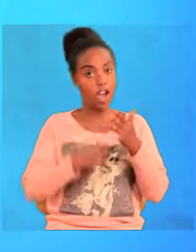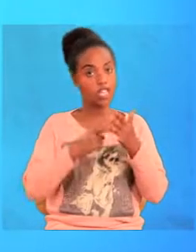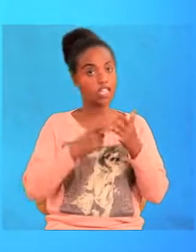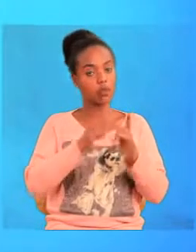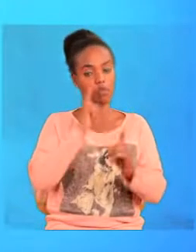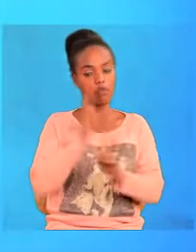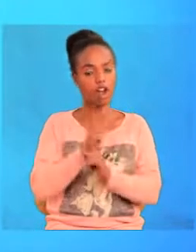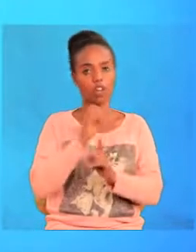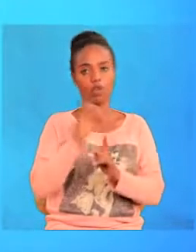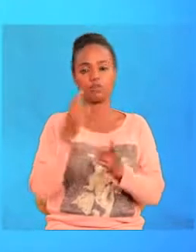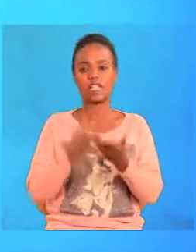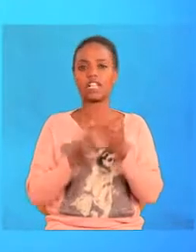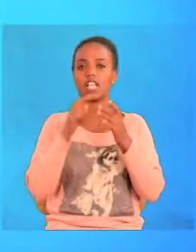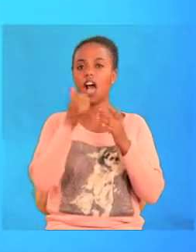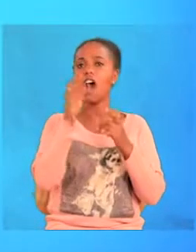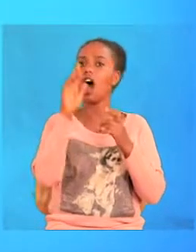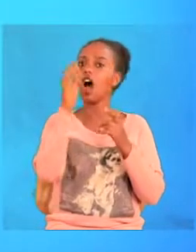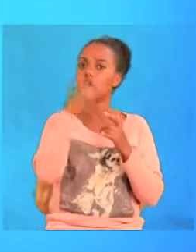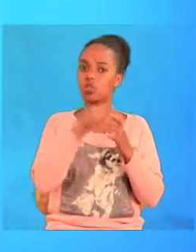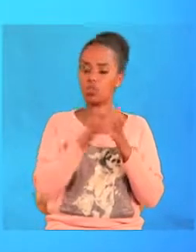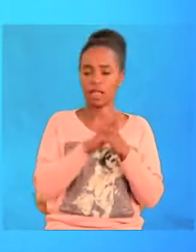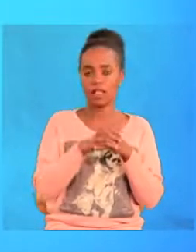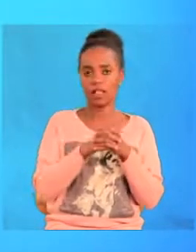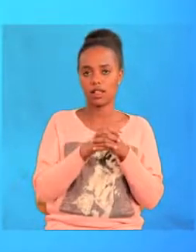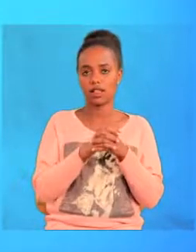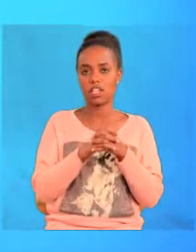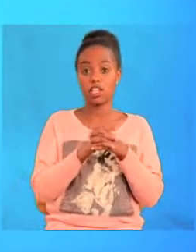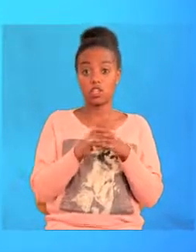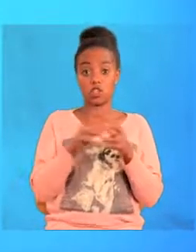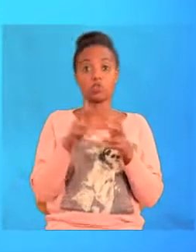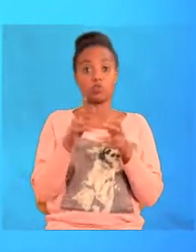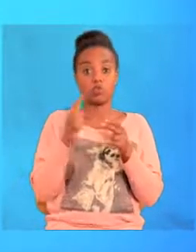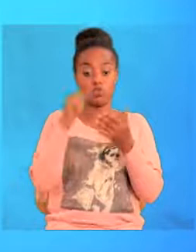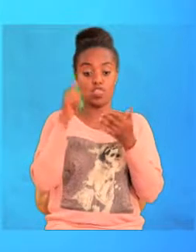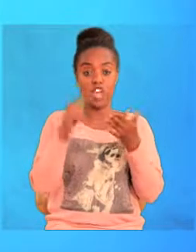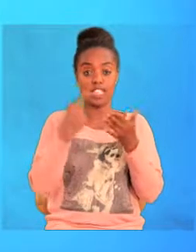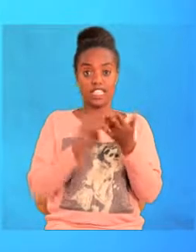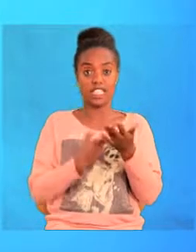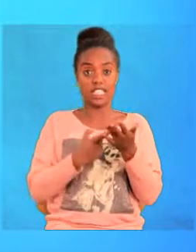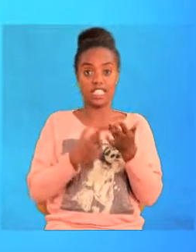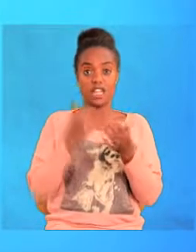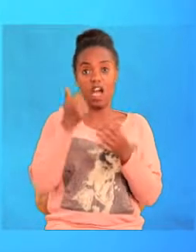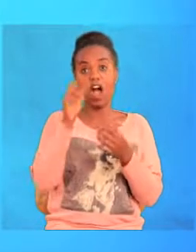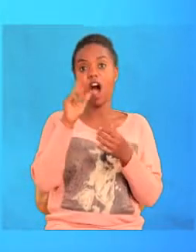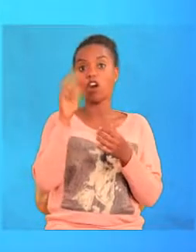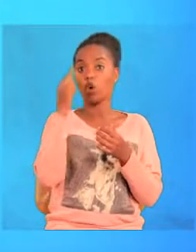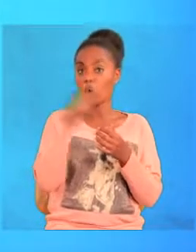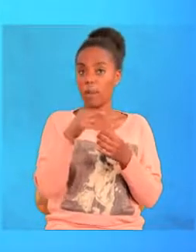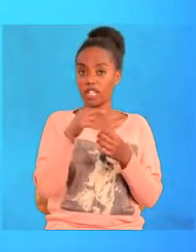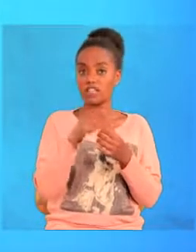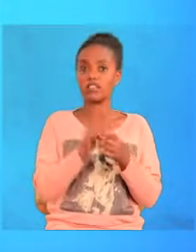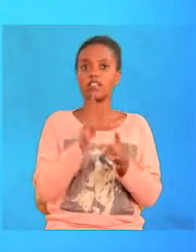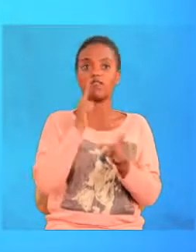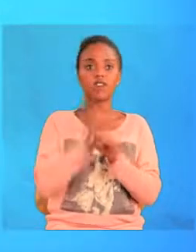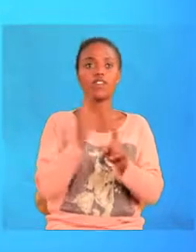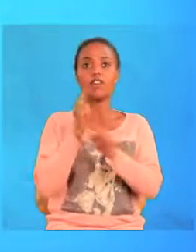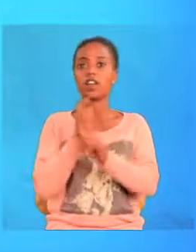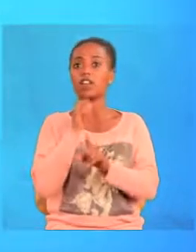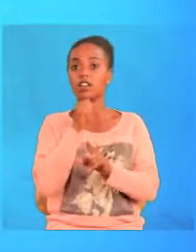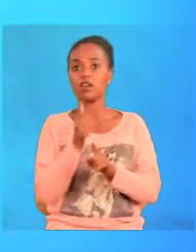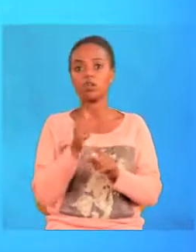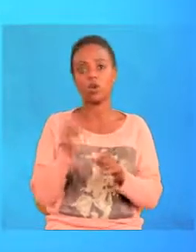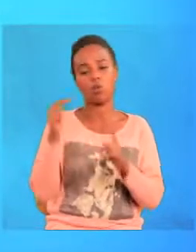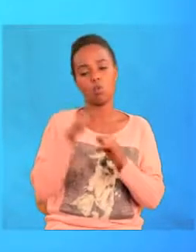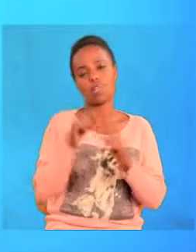argument. Okay, to check this argument, its validity, we need to convert this into